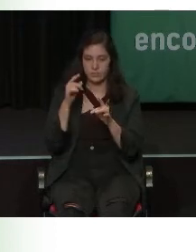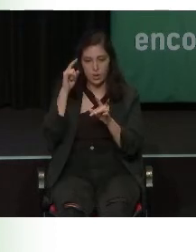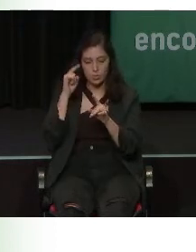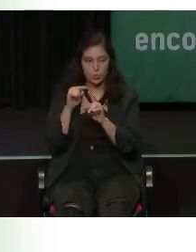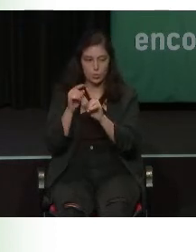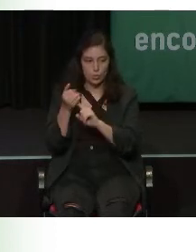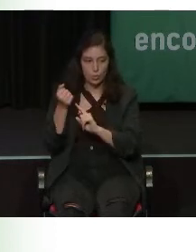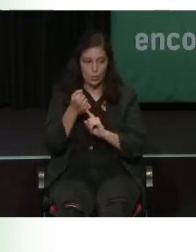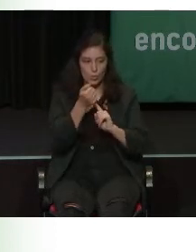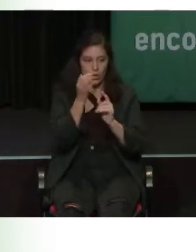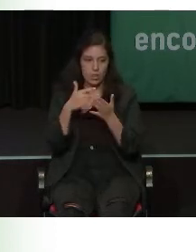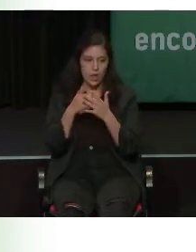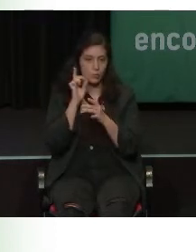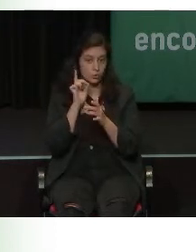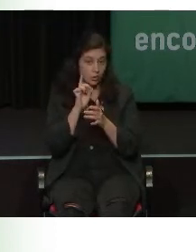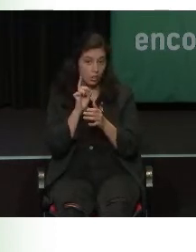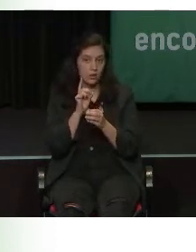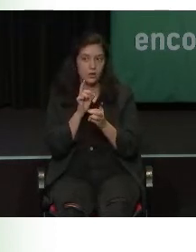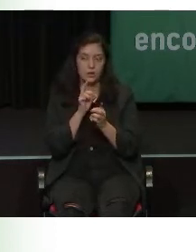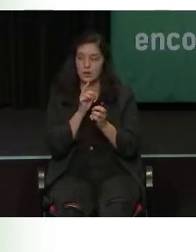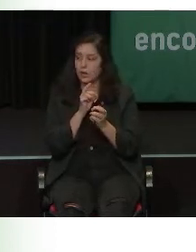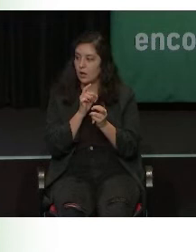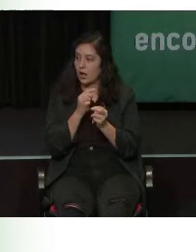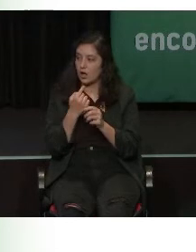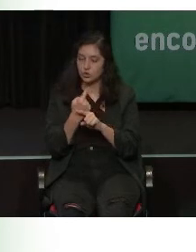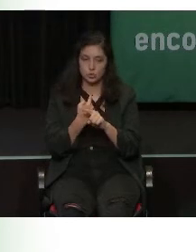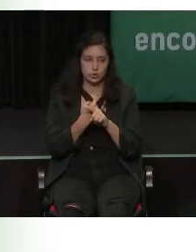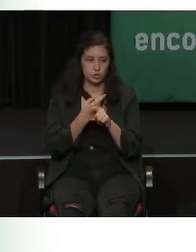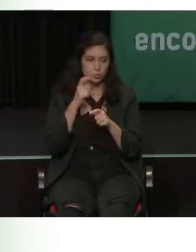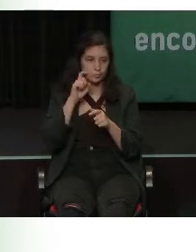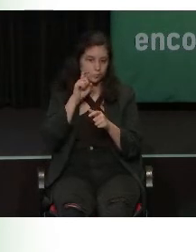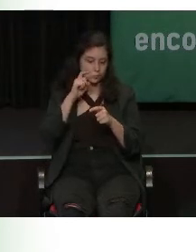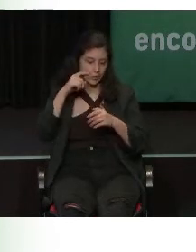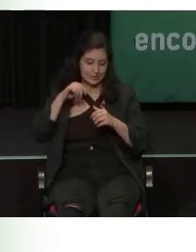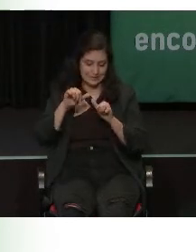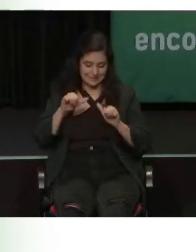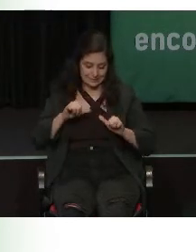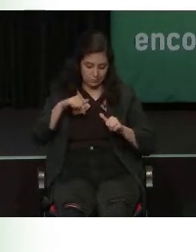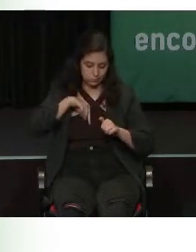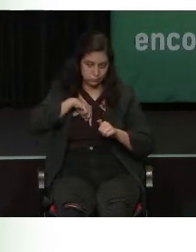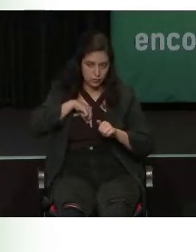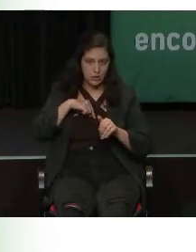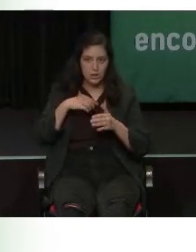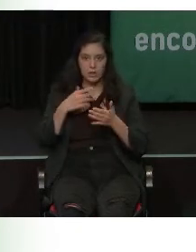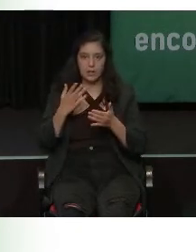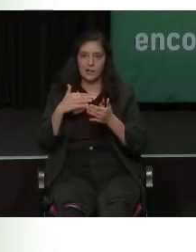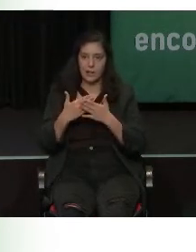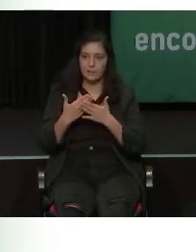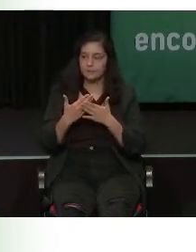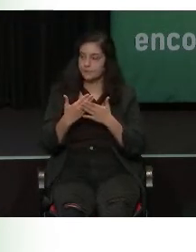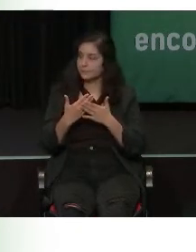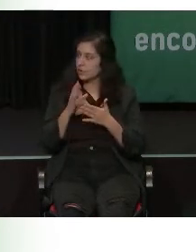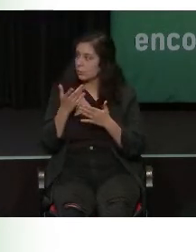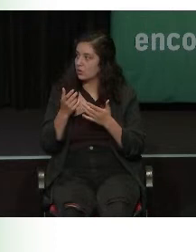are essential for the homeostasis of the immune system, in the sense that they are expressed when we have an